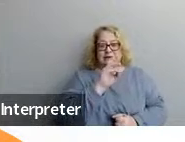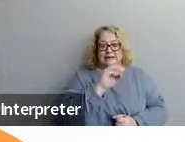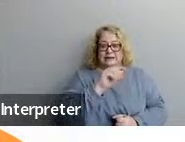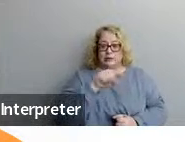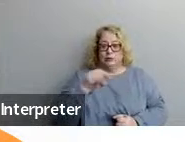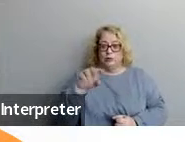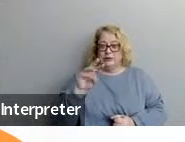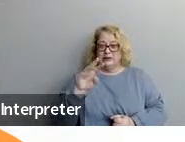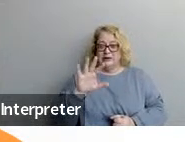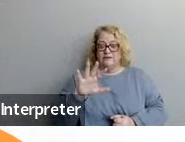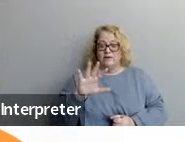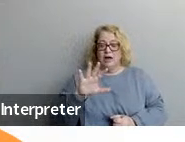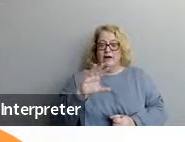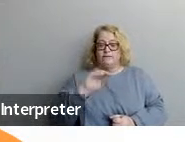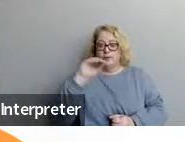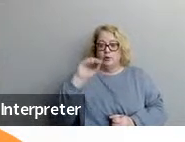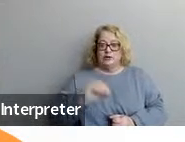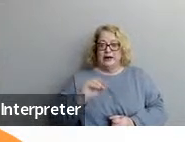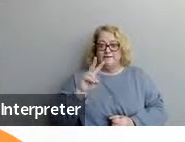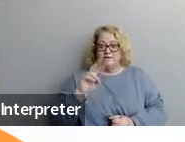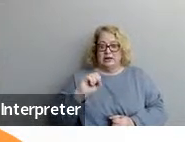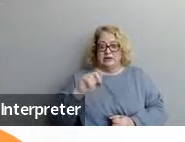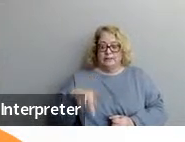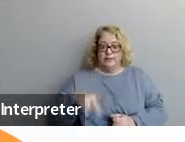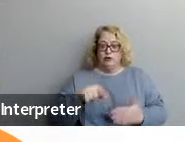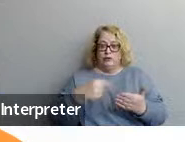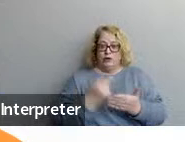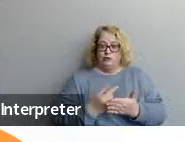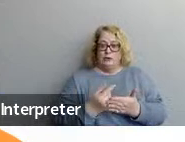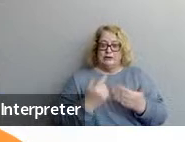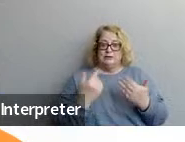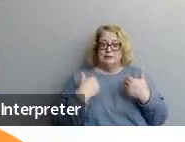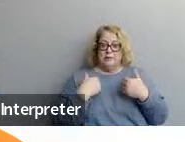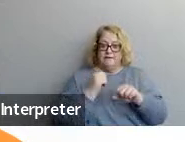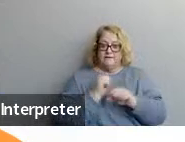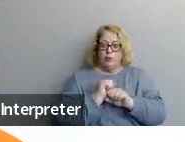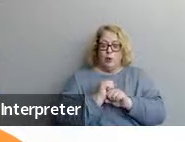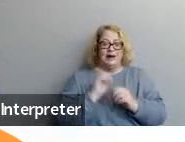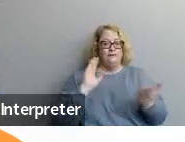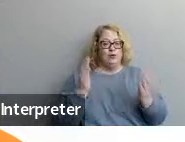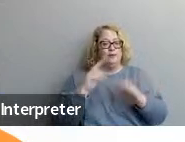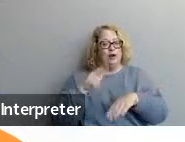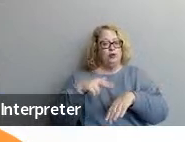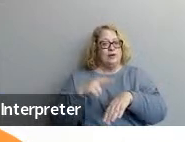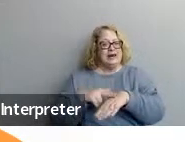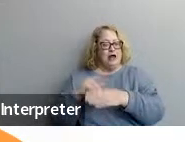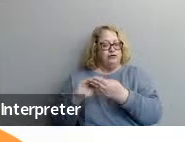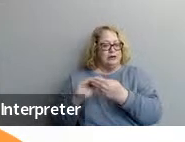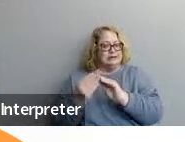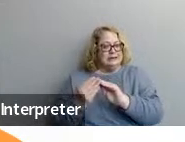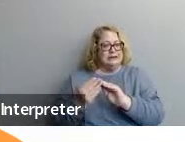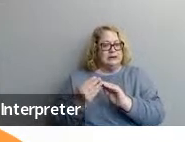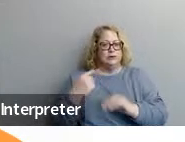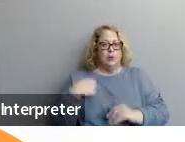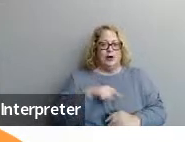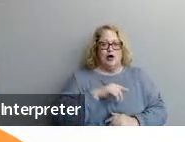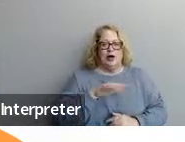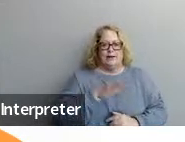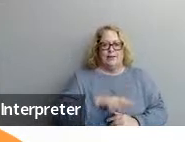60 to 65% of our PSP graduates obtain employment. If you compare that with national statistics, we're at